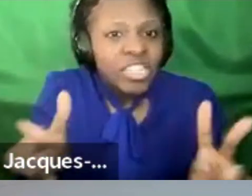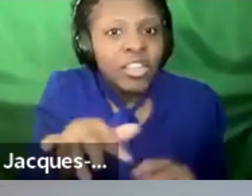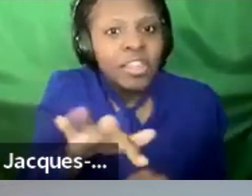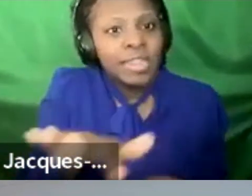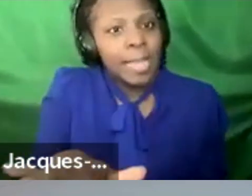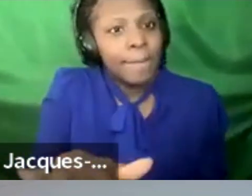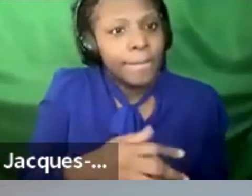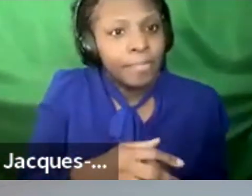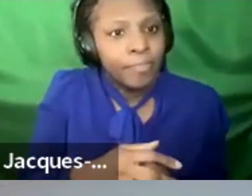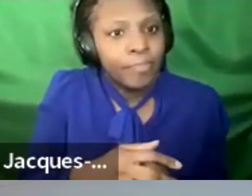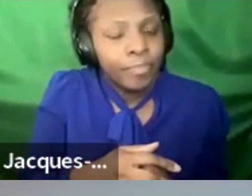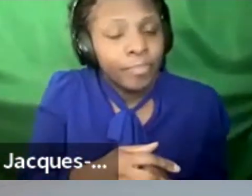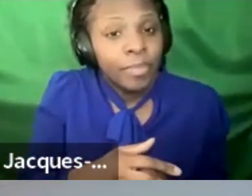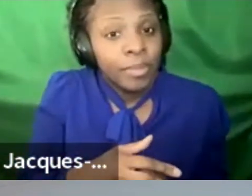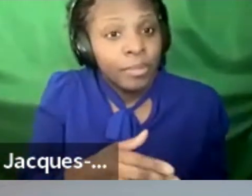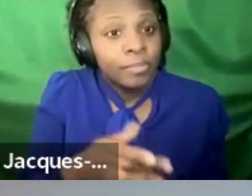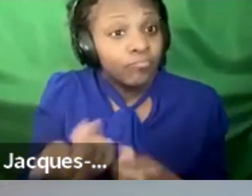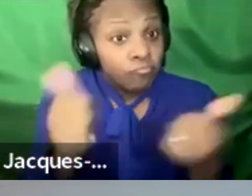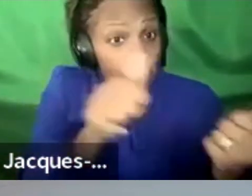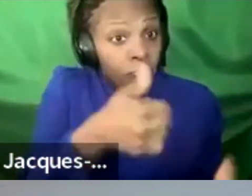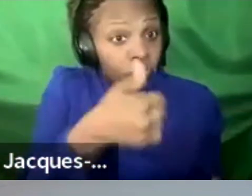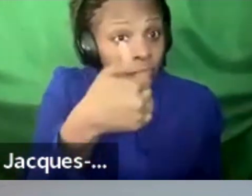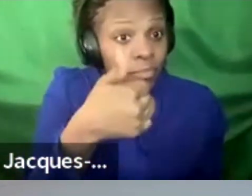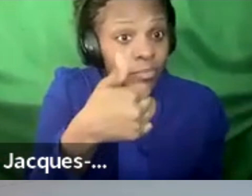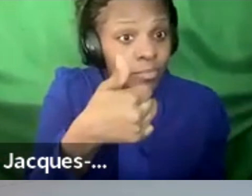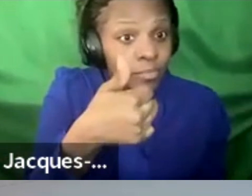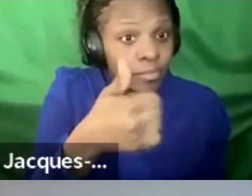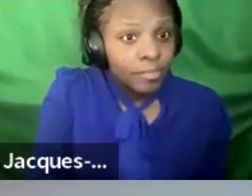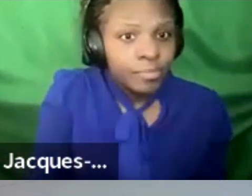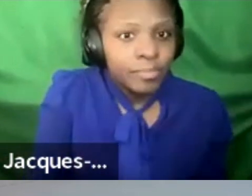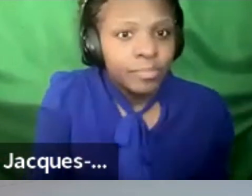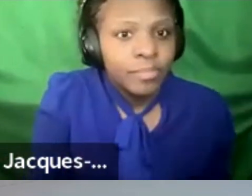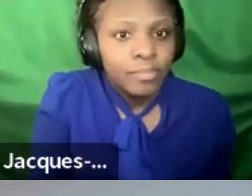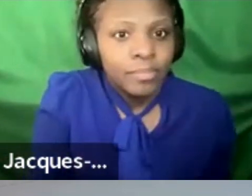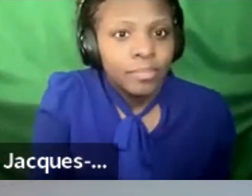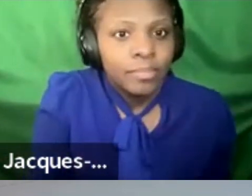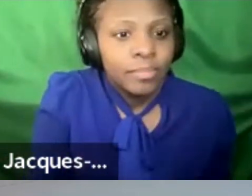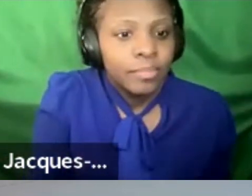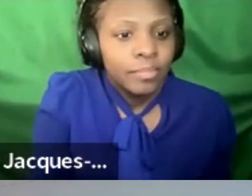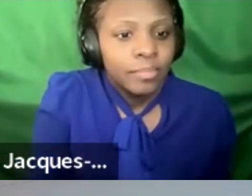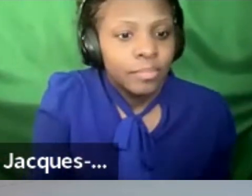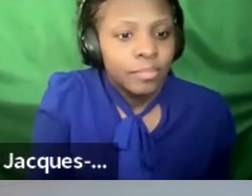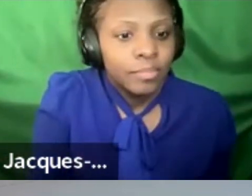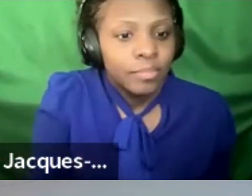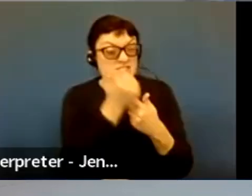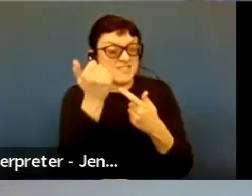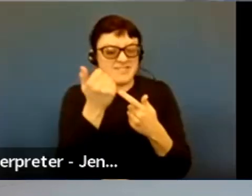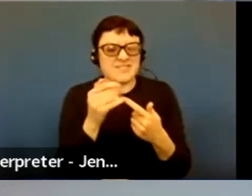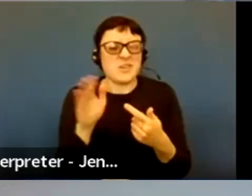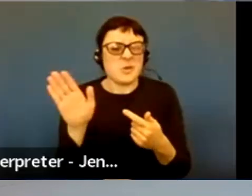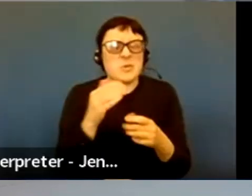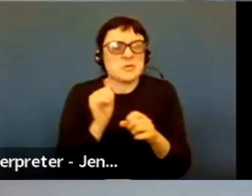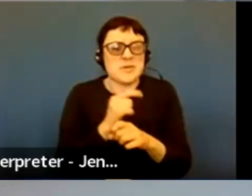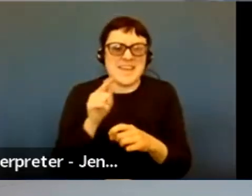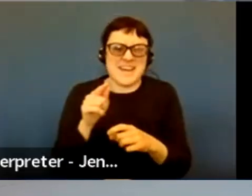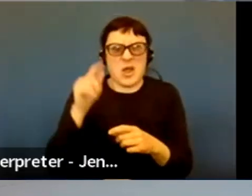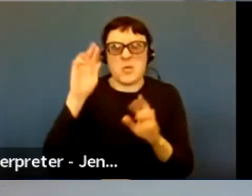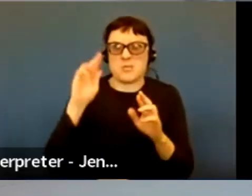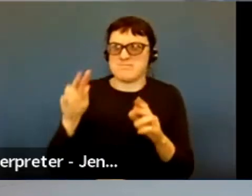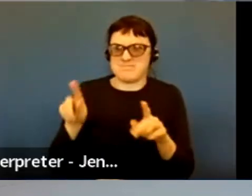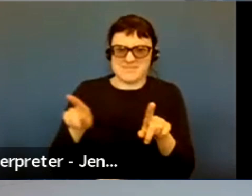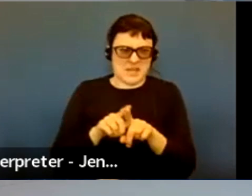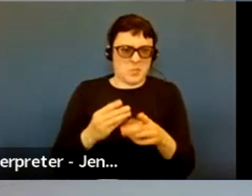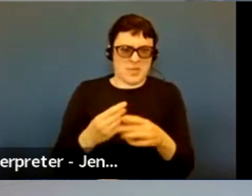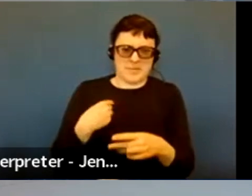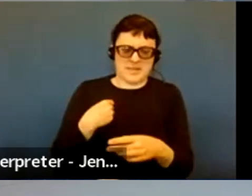are. I'm just helping them go, oh, you know, you change that word, it might get where you want to go. Everyone does that, and I hope when people do it with me, I